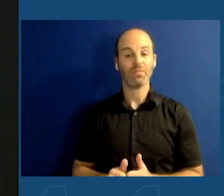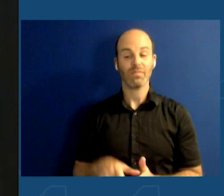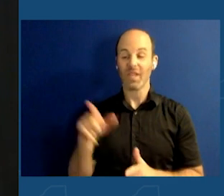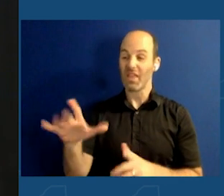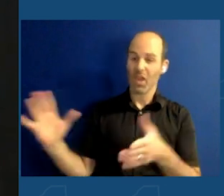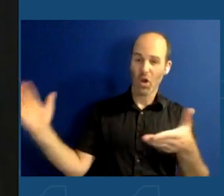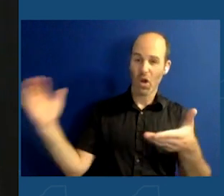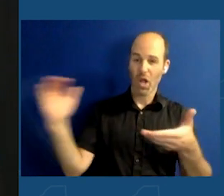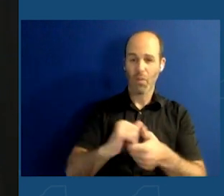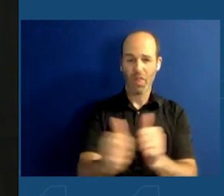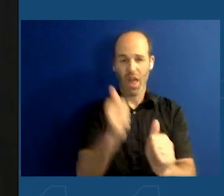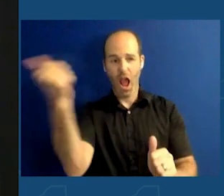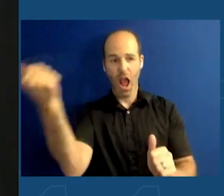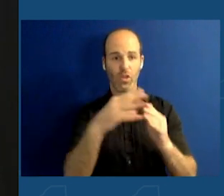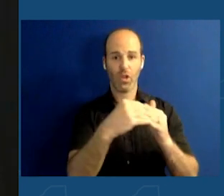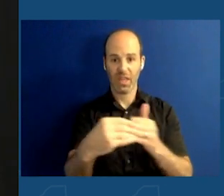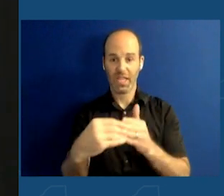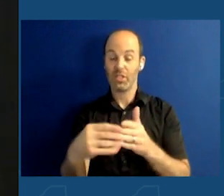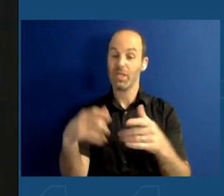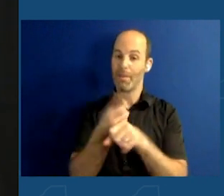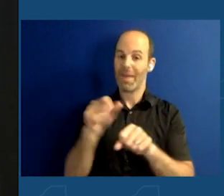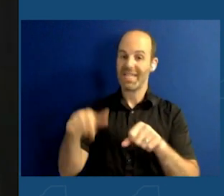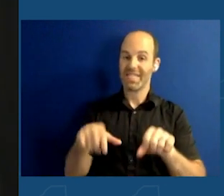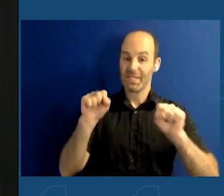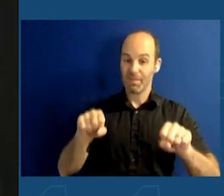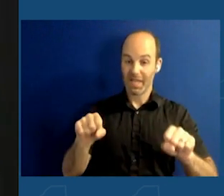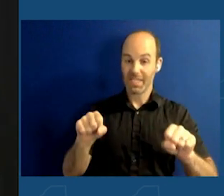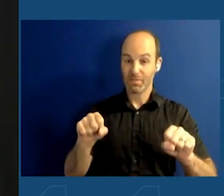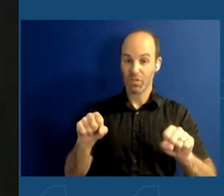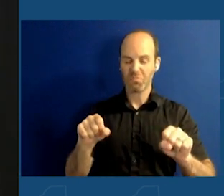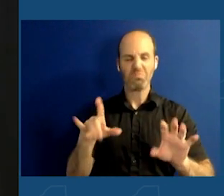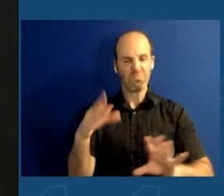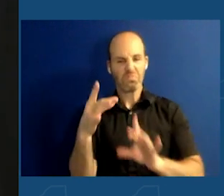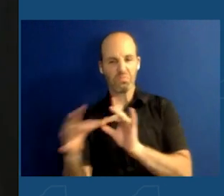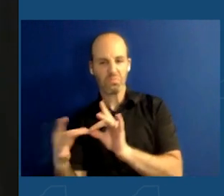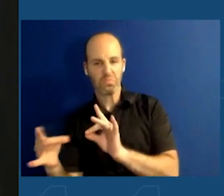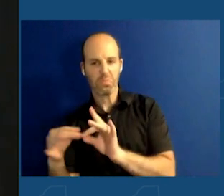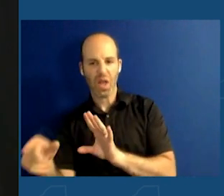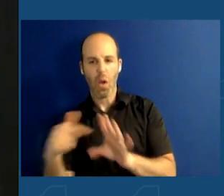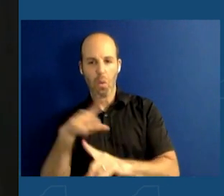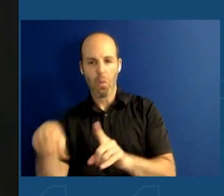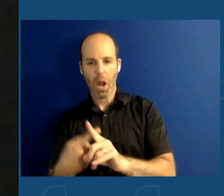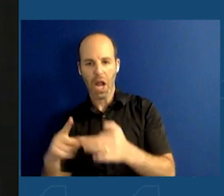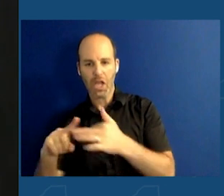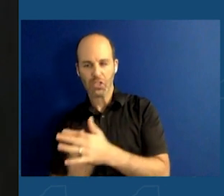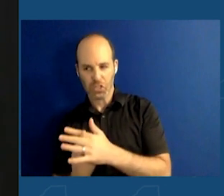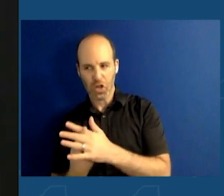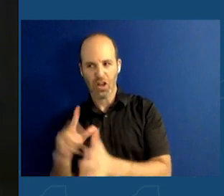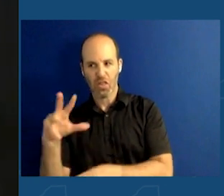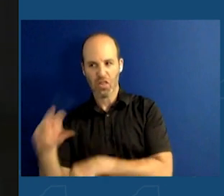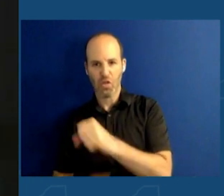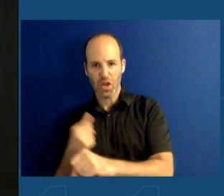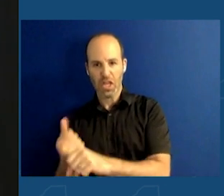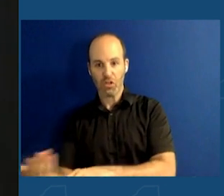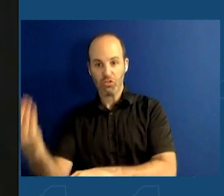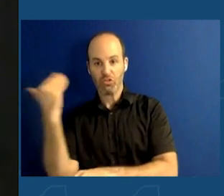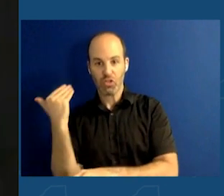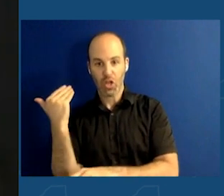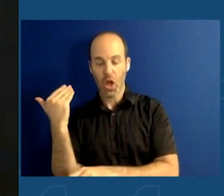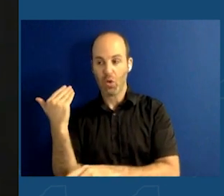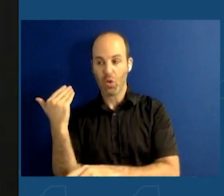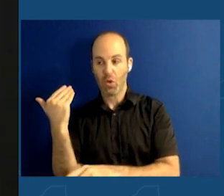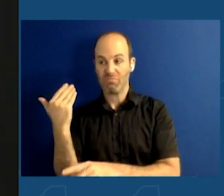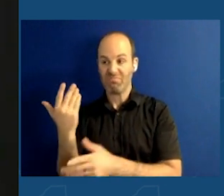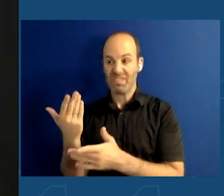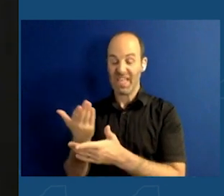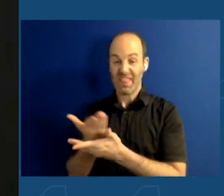this possible. And I will say, as a side note, when I started in this business 30 years ago, the kind of thing that I saw today as I